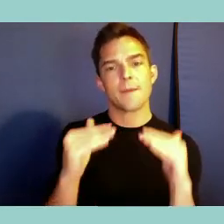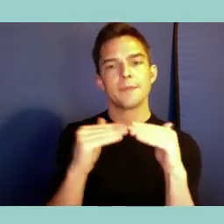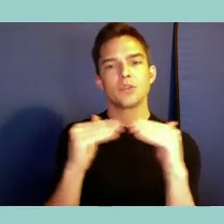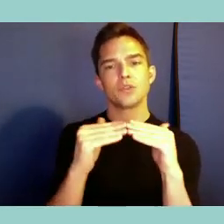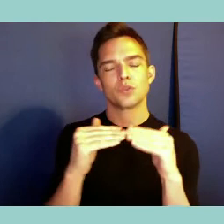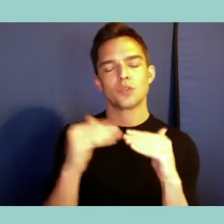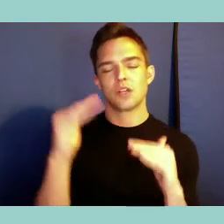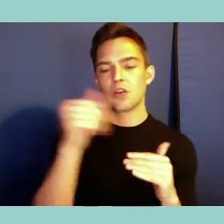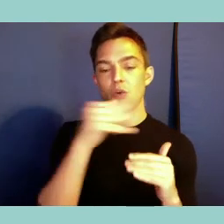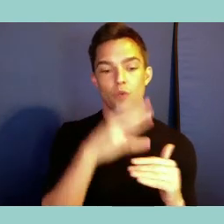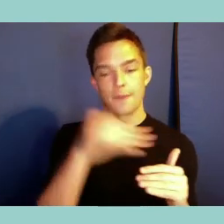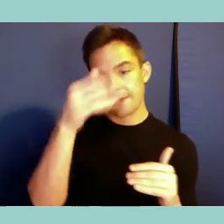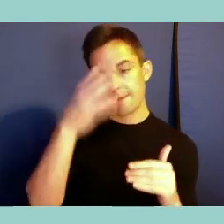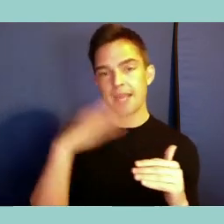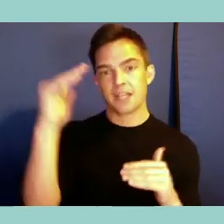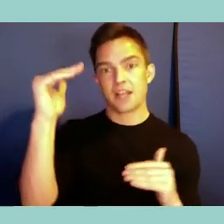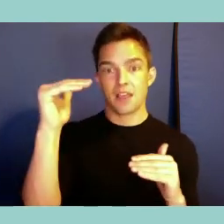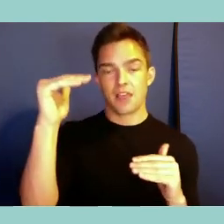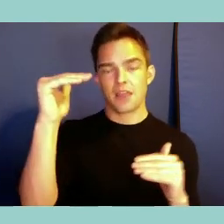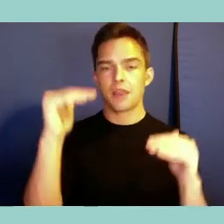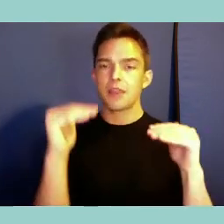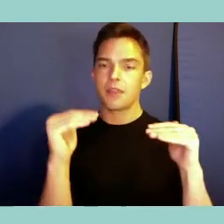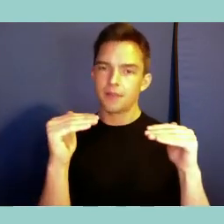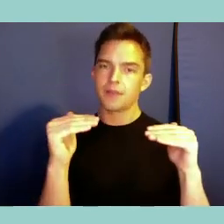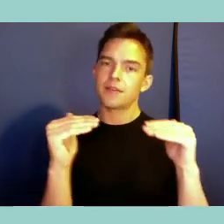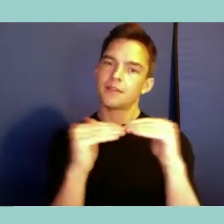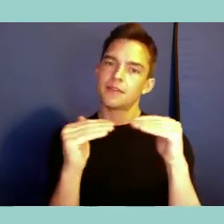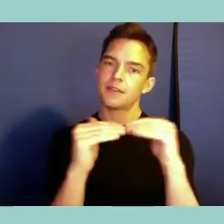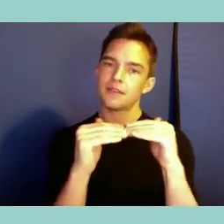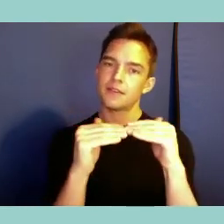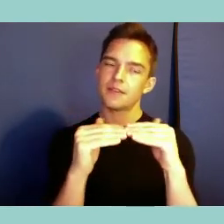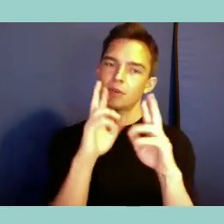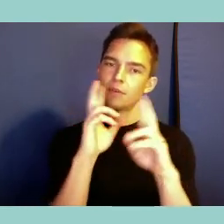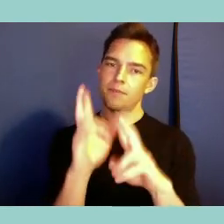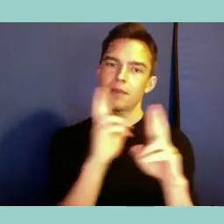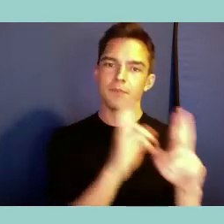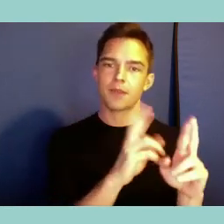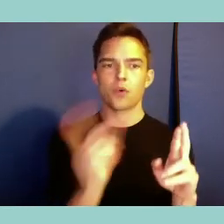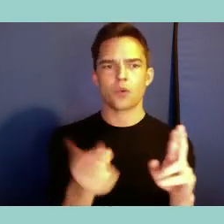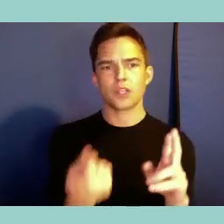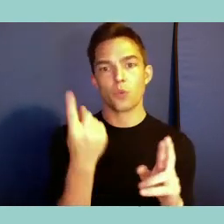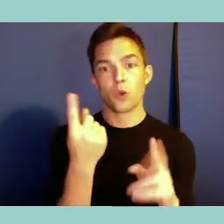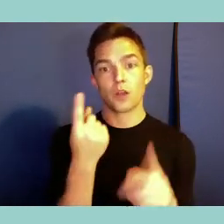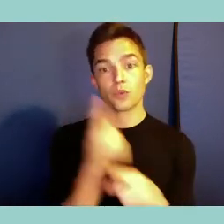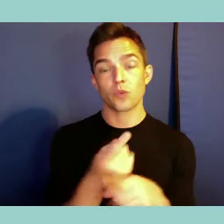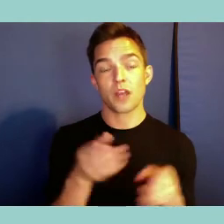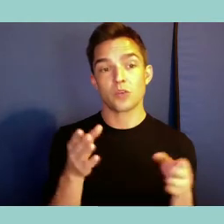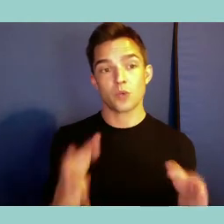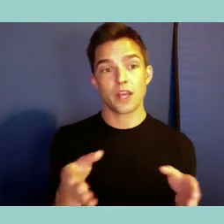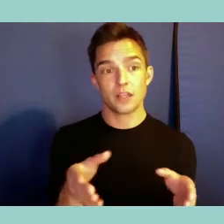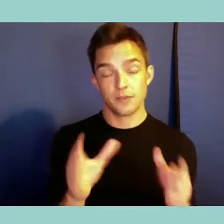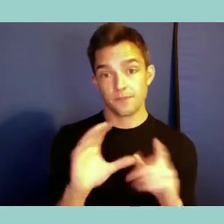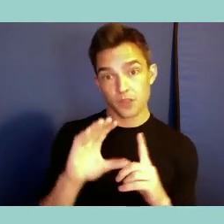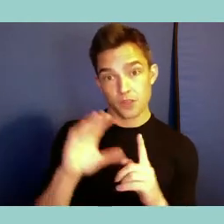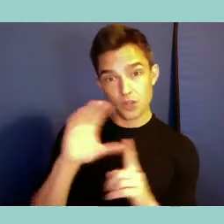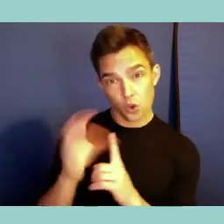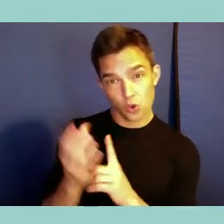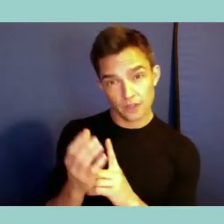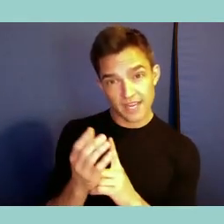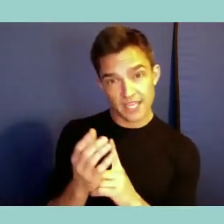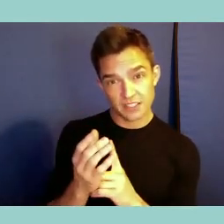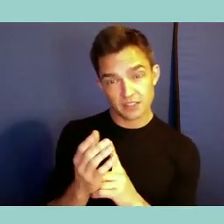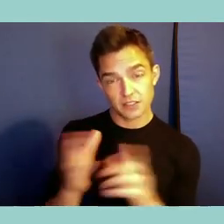regard. Let us stop thinking there is only one right way and cultivate